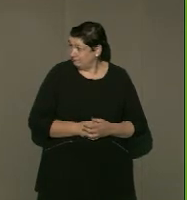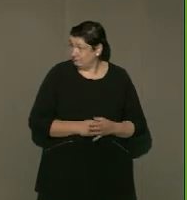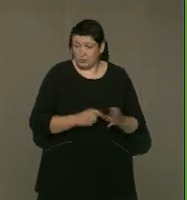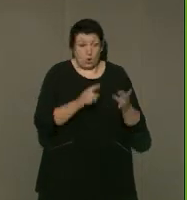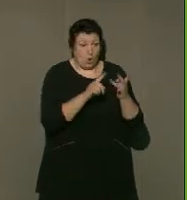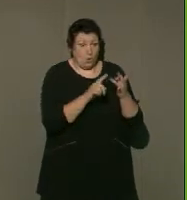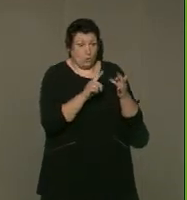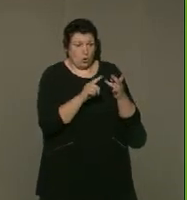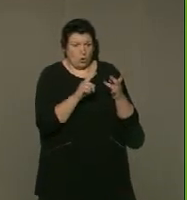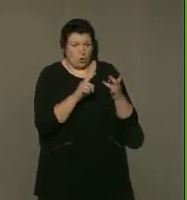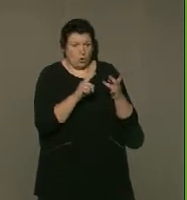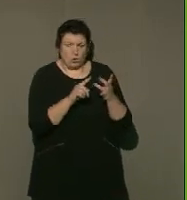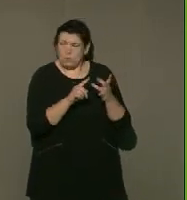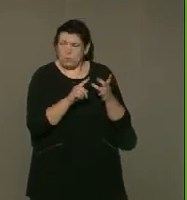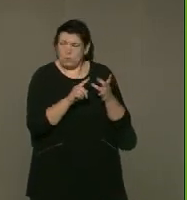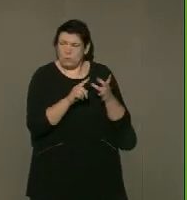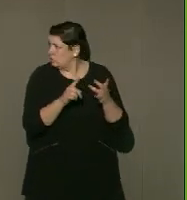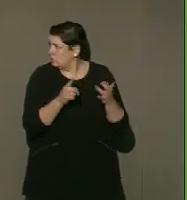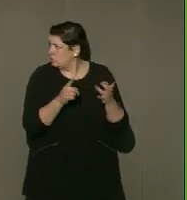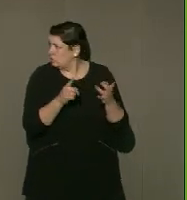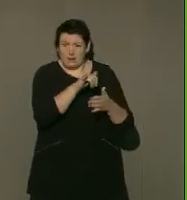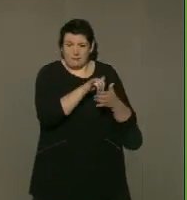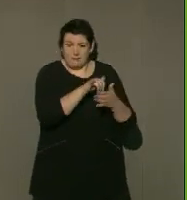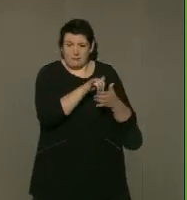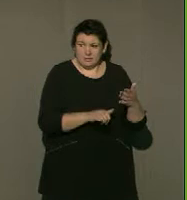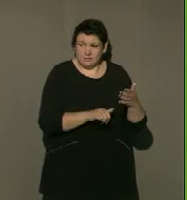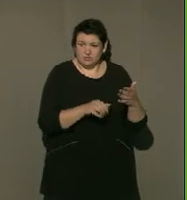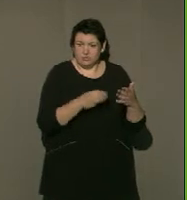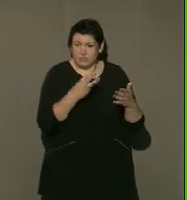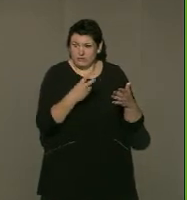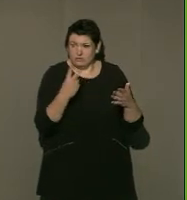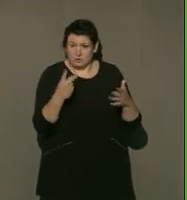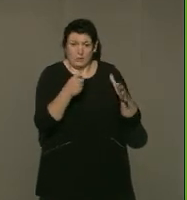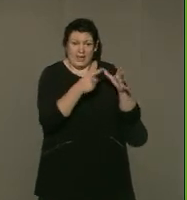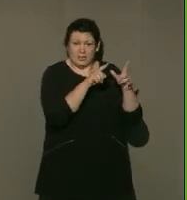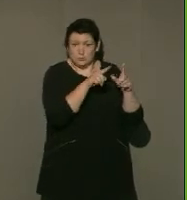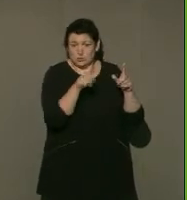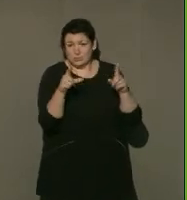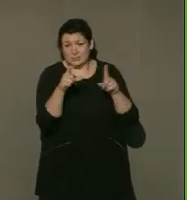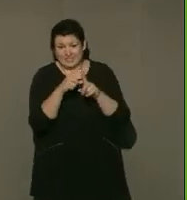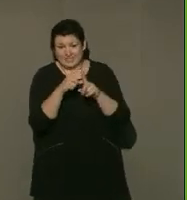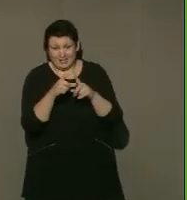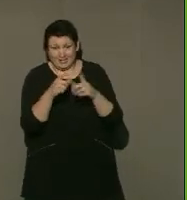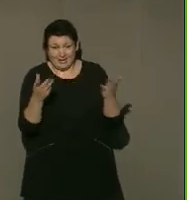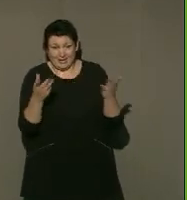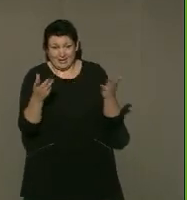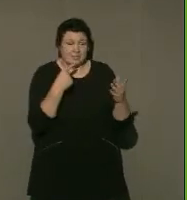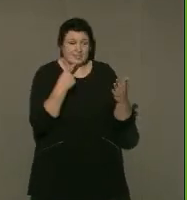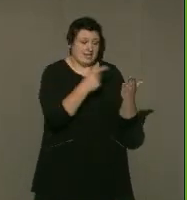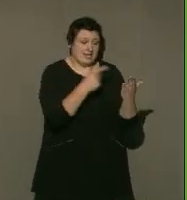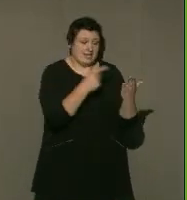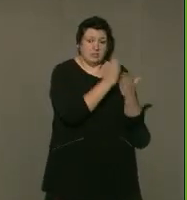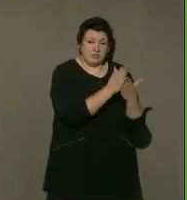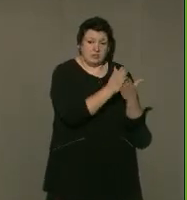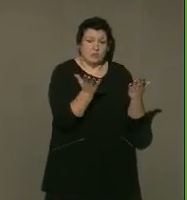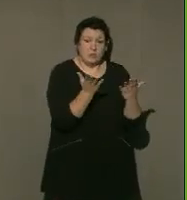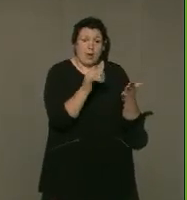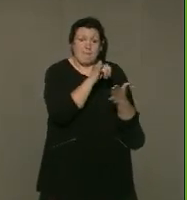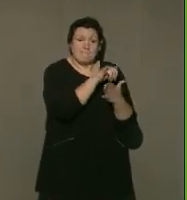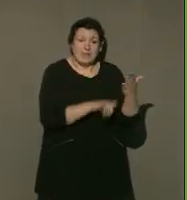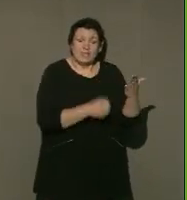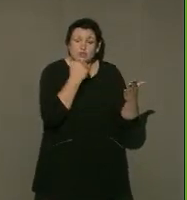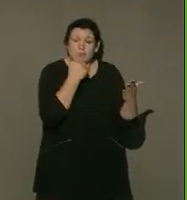32, I think. Yes. A to C, A to D now back in order. That's on page